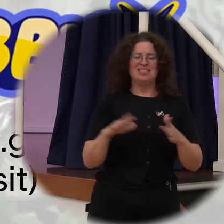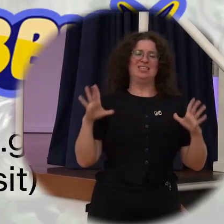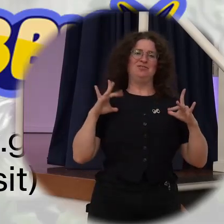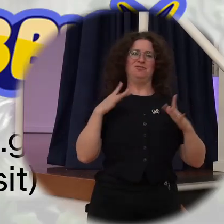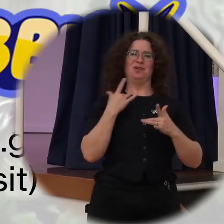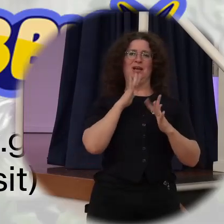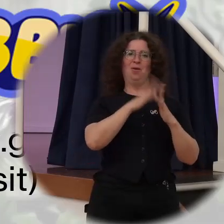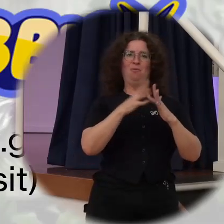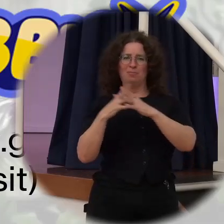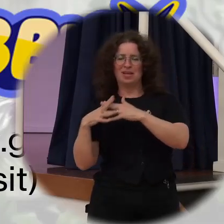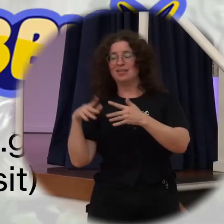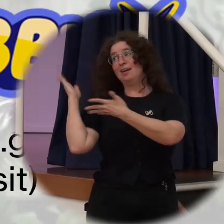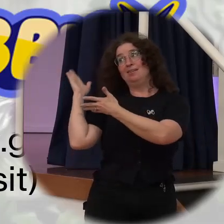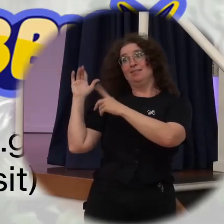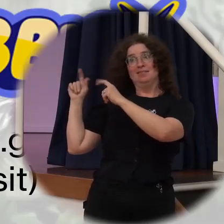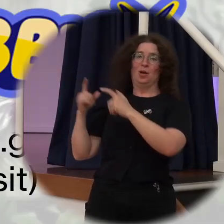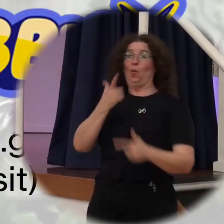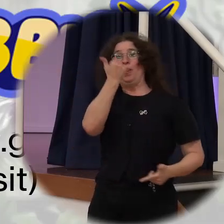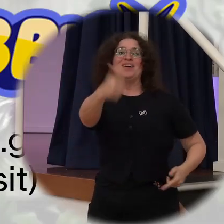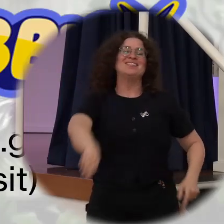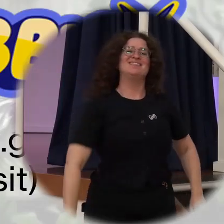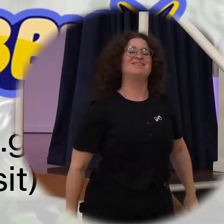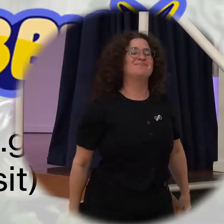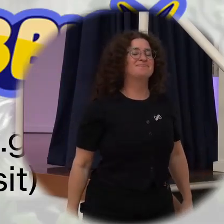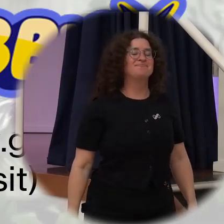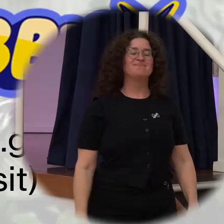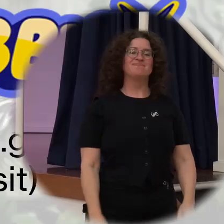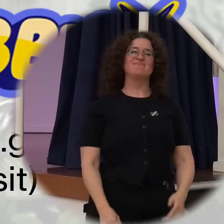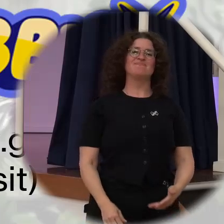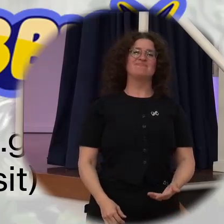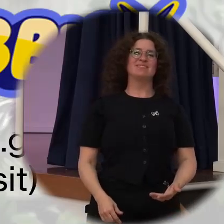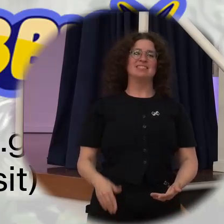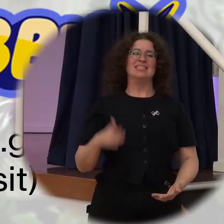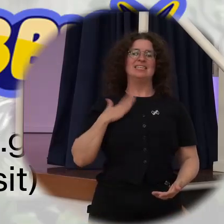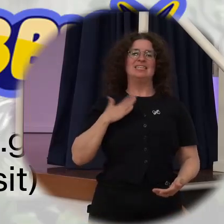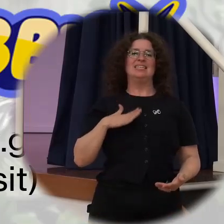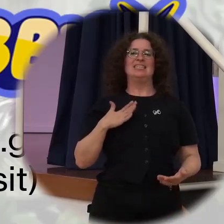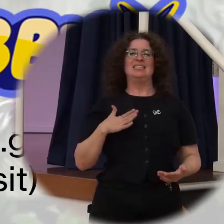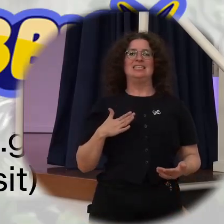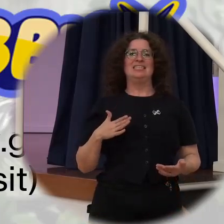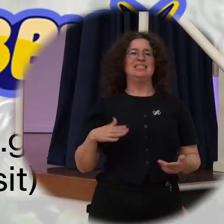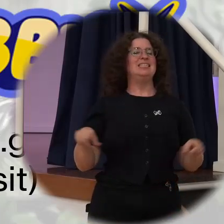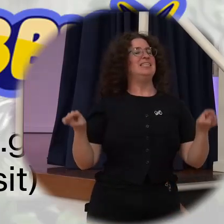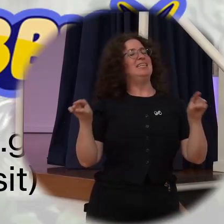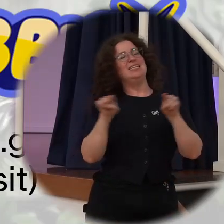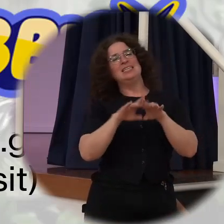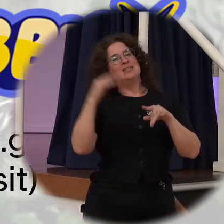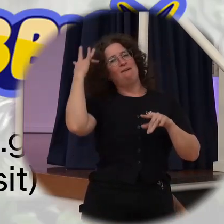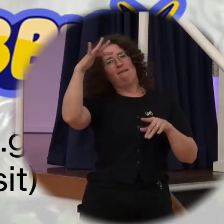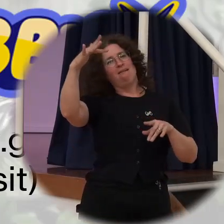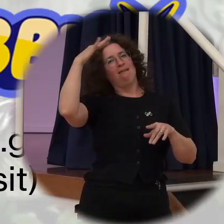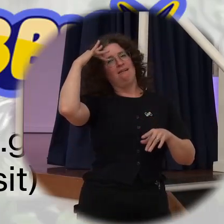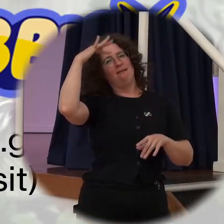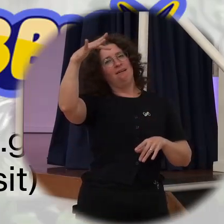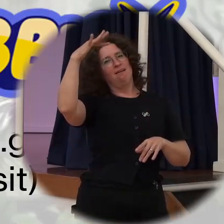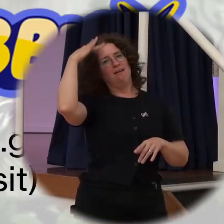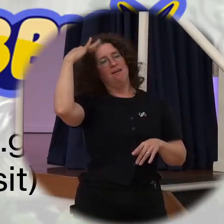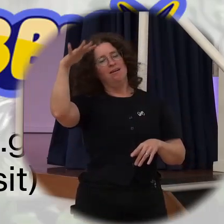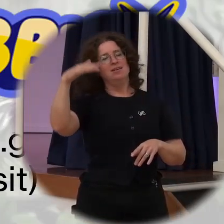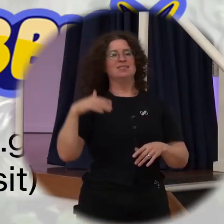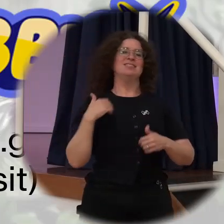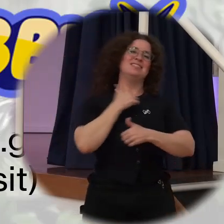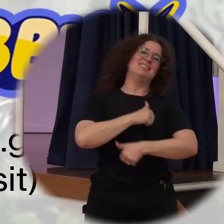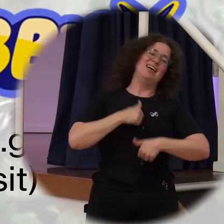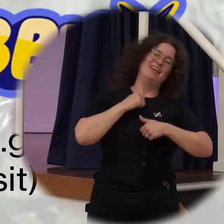you can scan that. Good luck. And you need a place where you can be like-minded people, just enjoying each other's company,